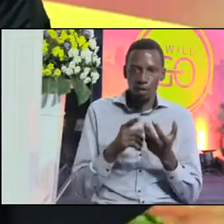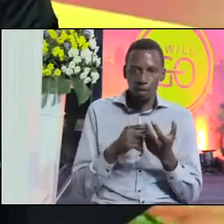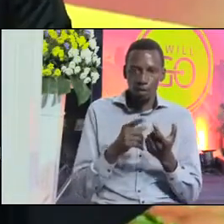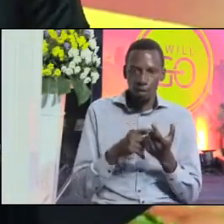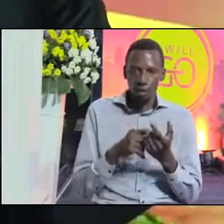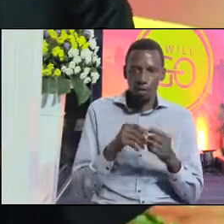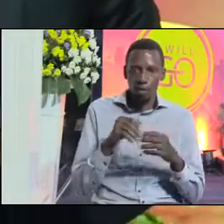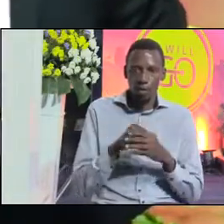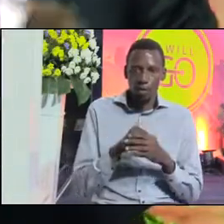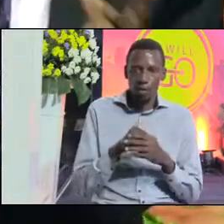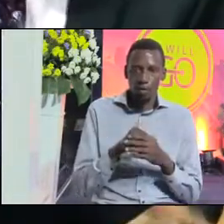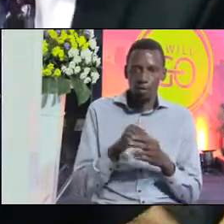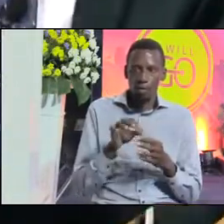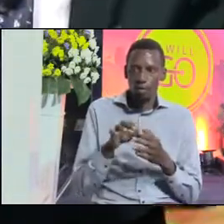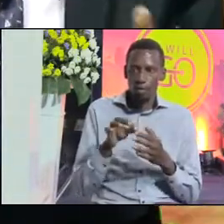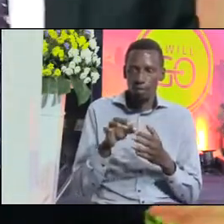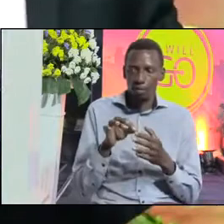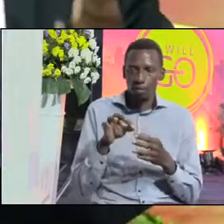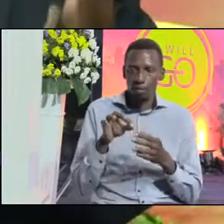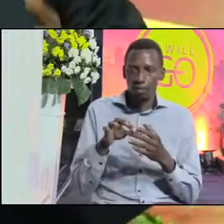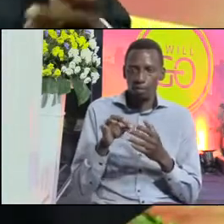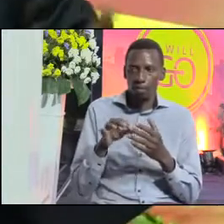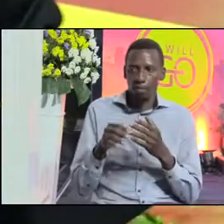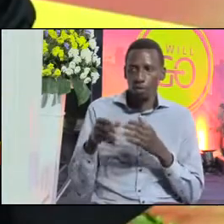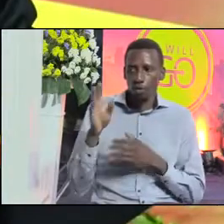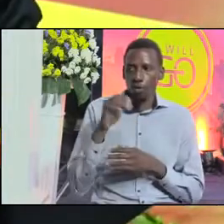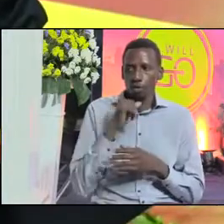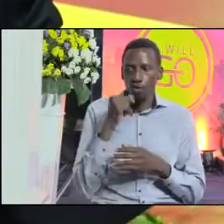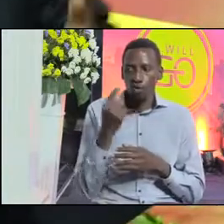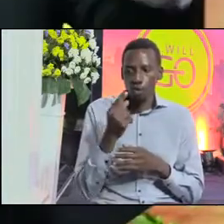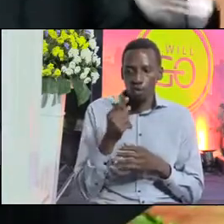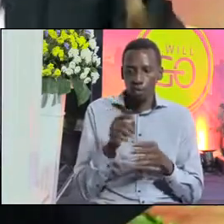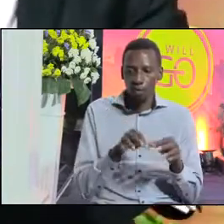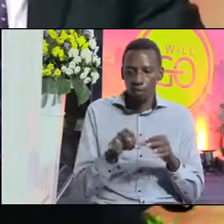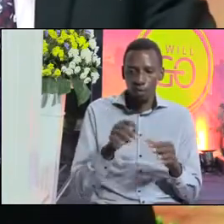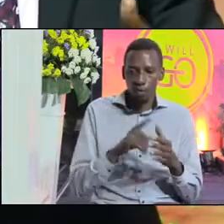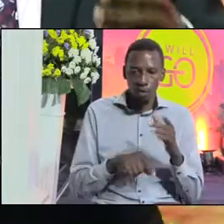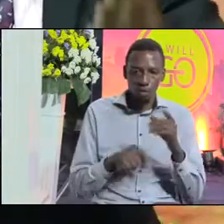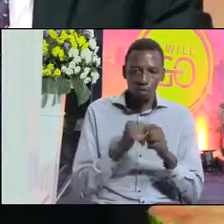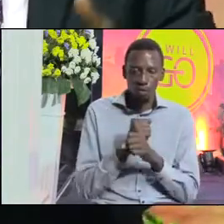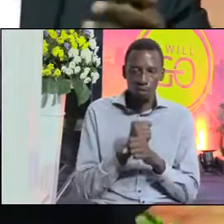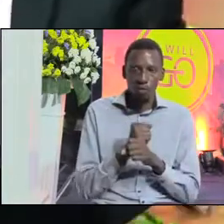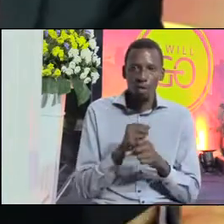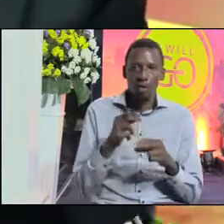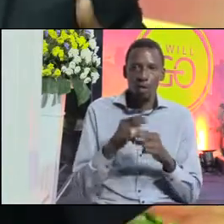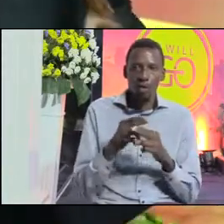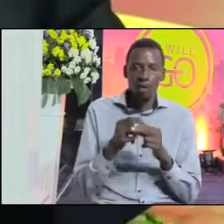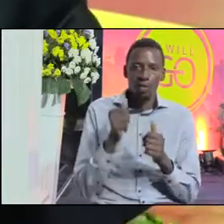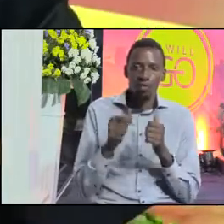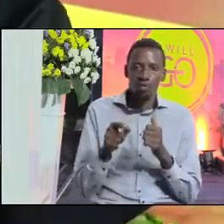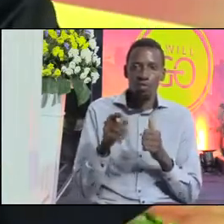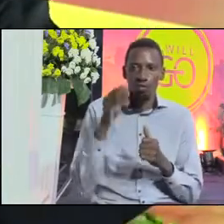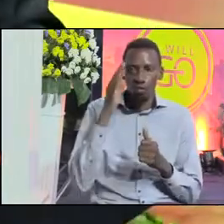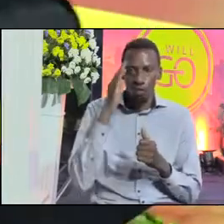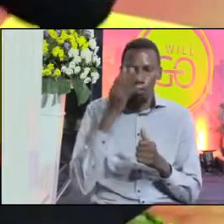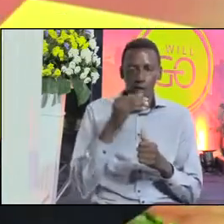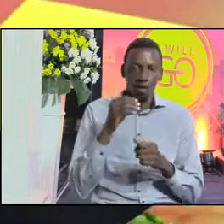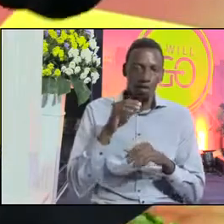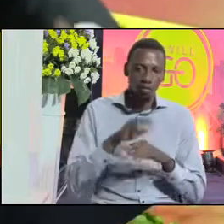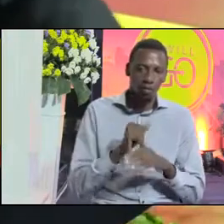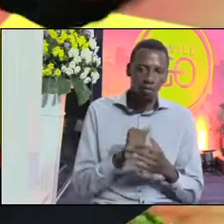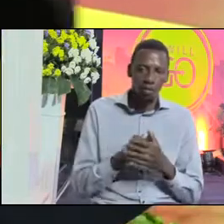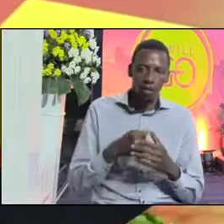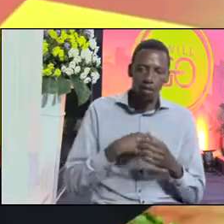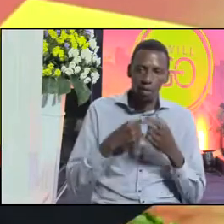elect of God. It's not just a description of what you do. It's a name by which you are known and called. And